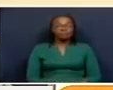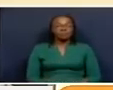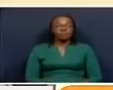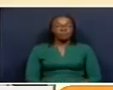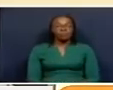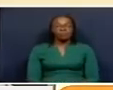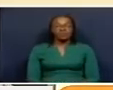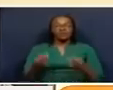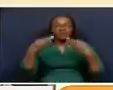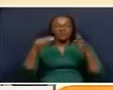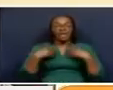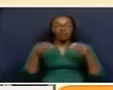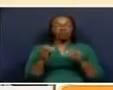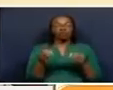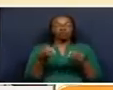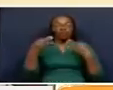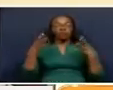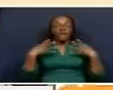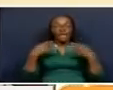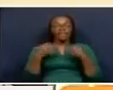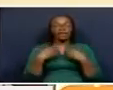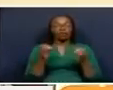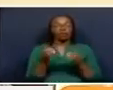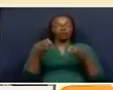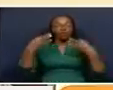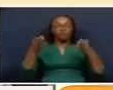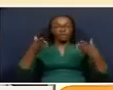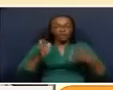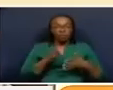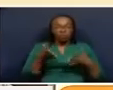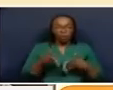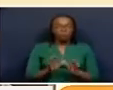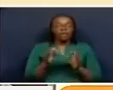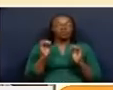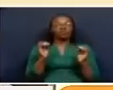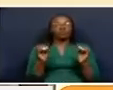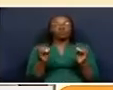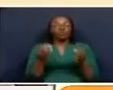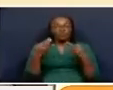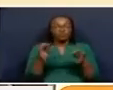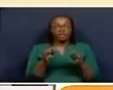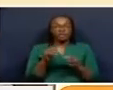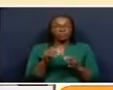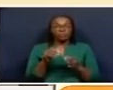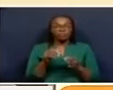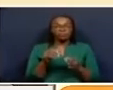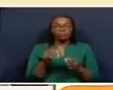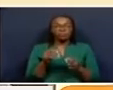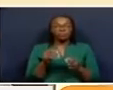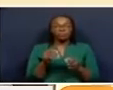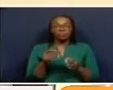is no free health care. There is no free maternity. There is no free primary education. It is not free.